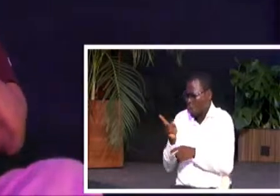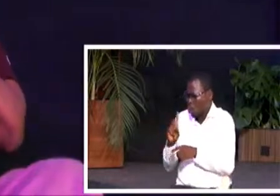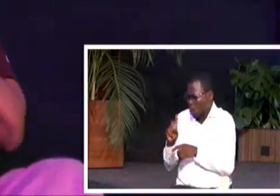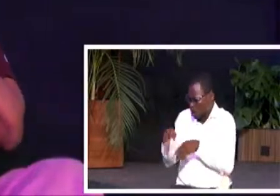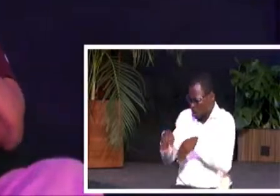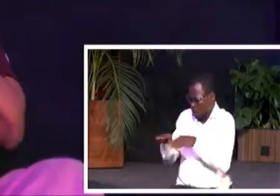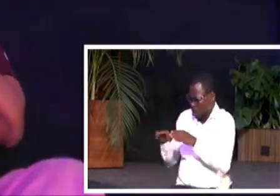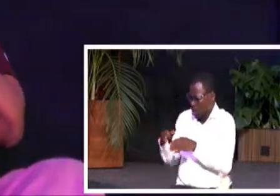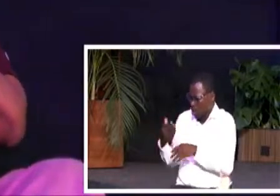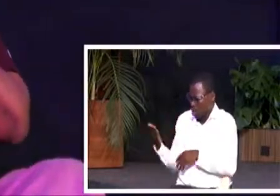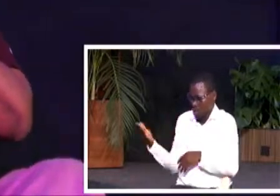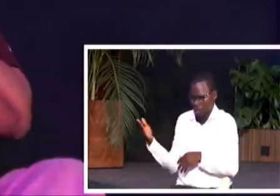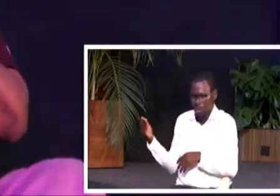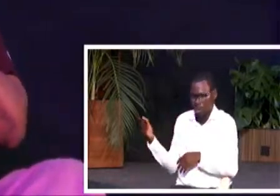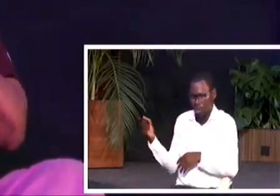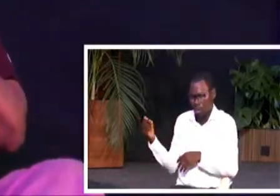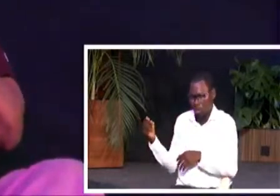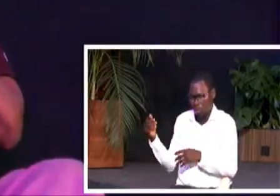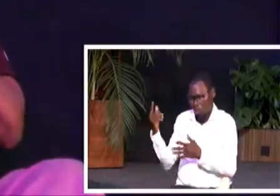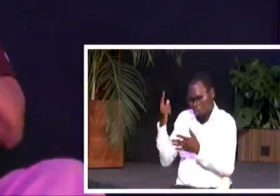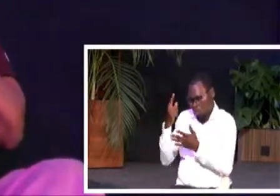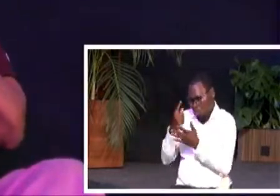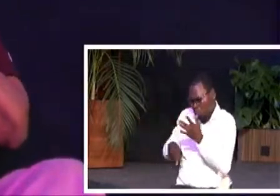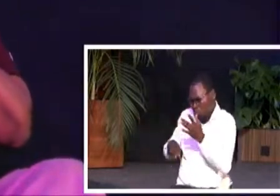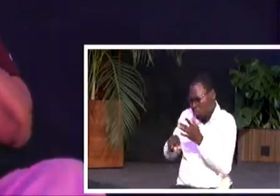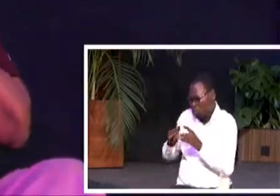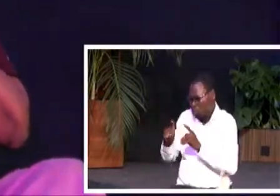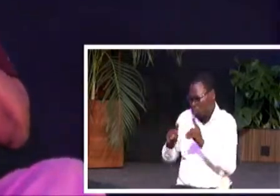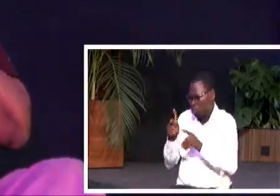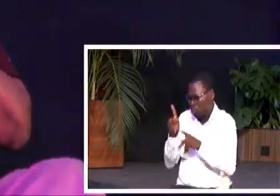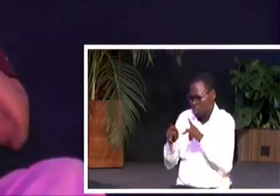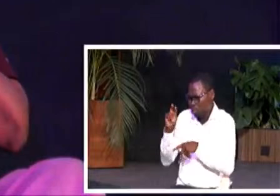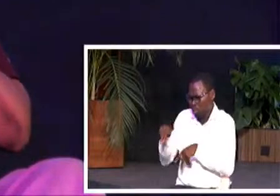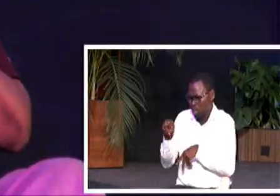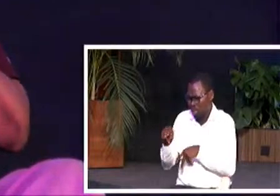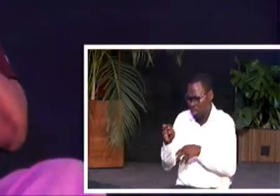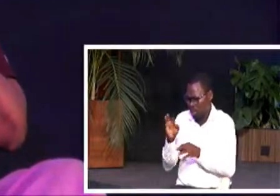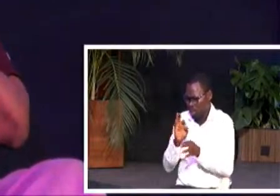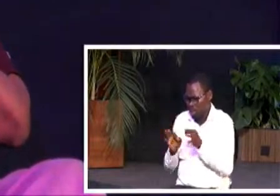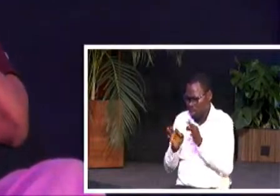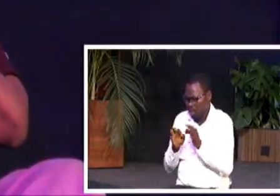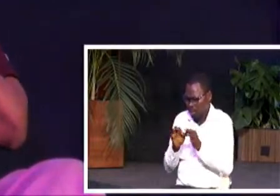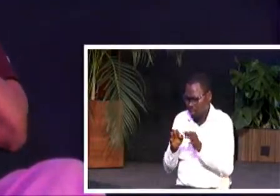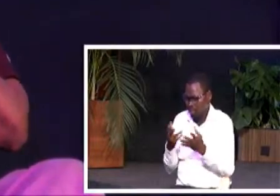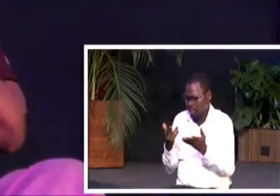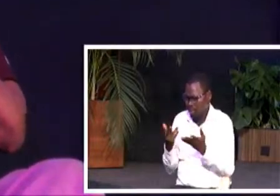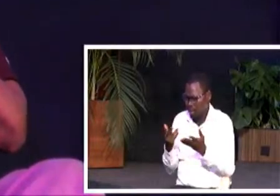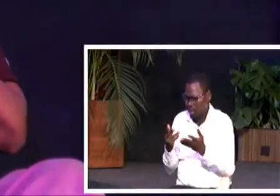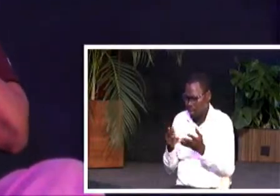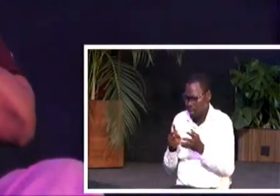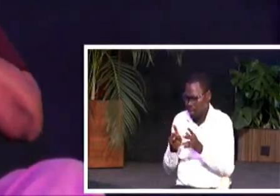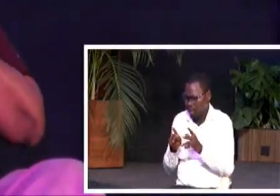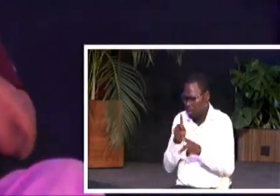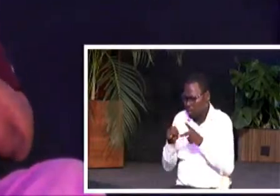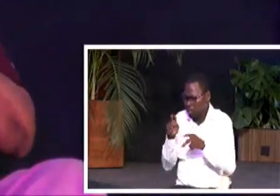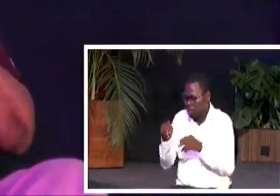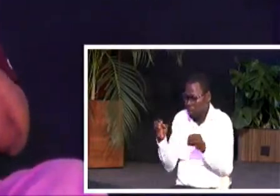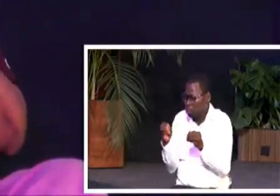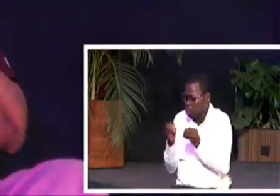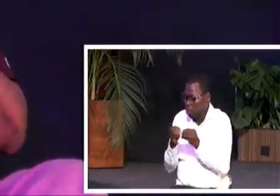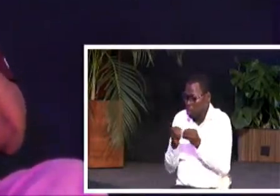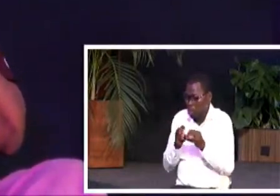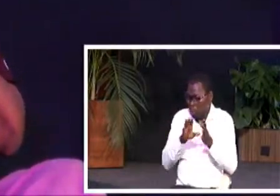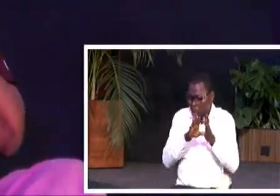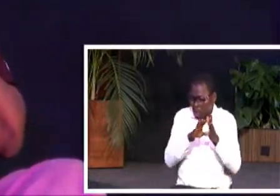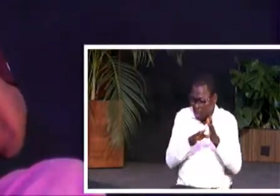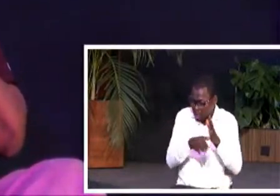carrot? You know, what is the demand? If the demand outstrips the supply, then you go